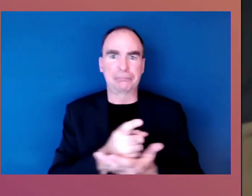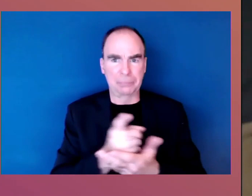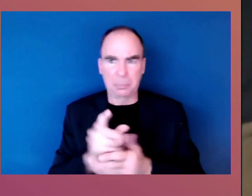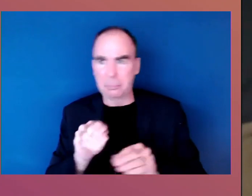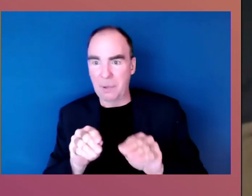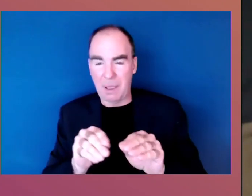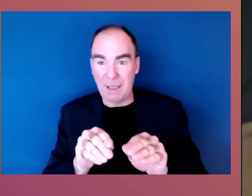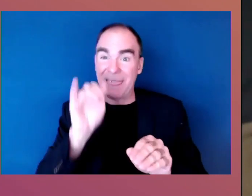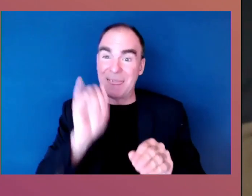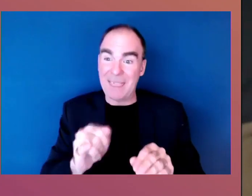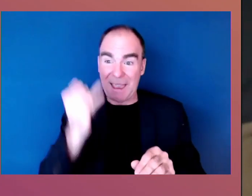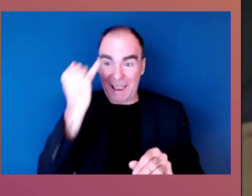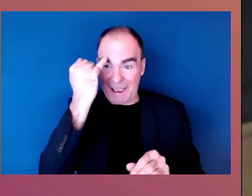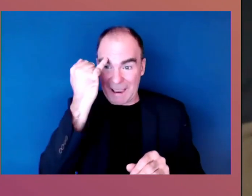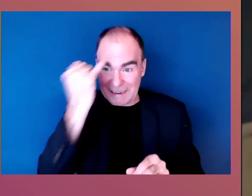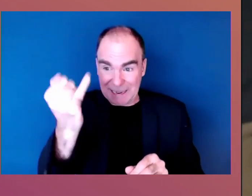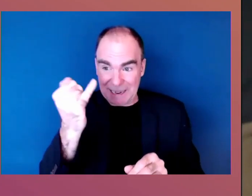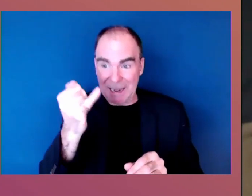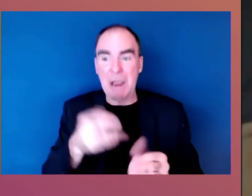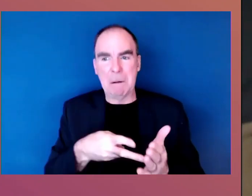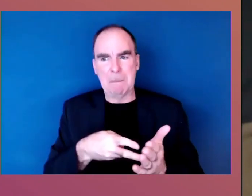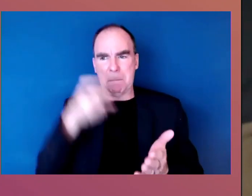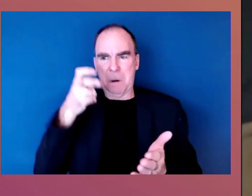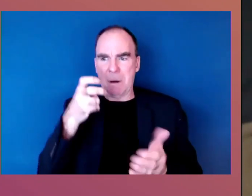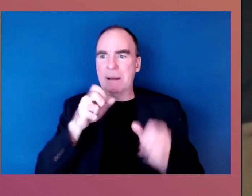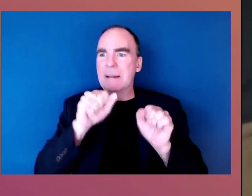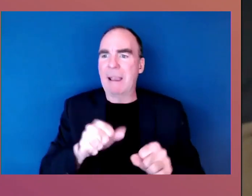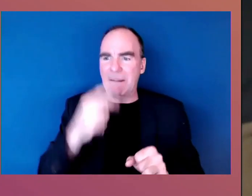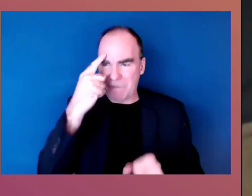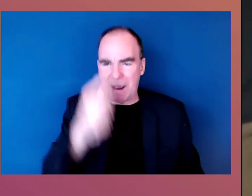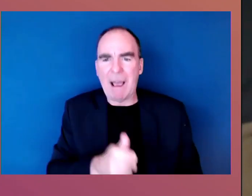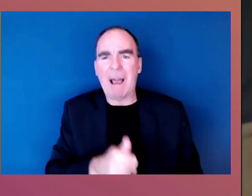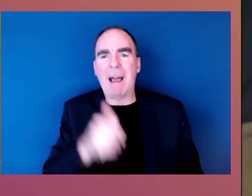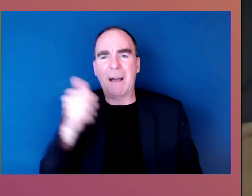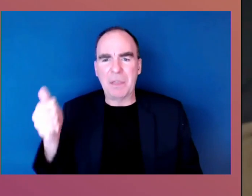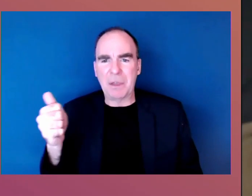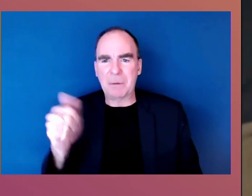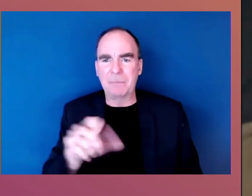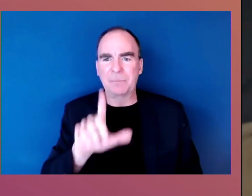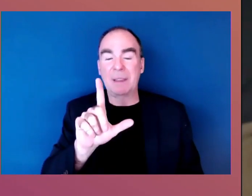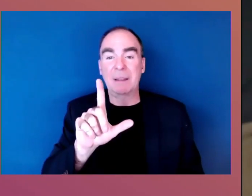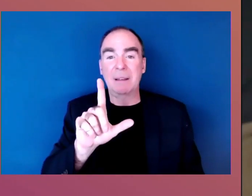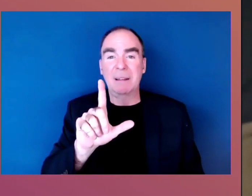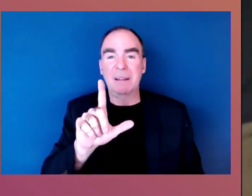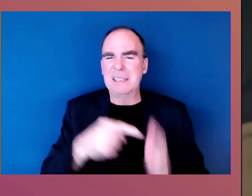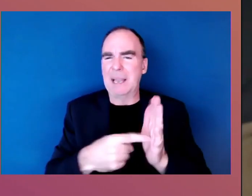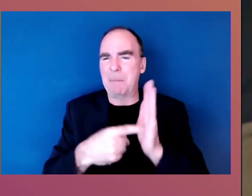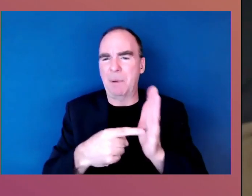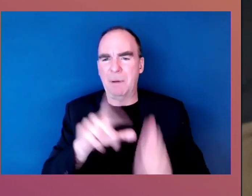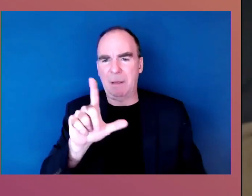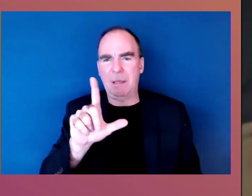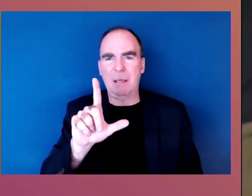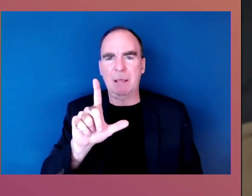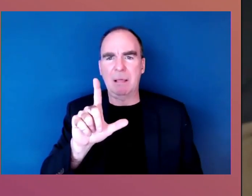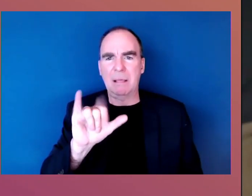factors. Line Chaser is a prototype smartphone app to navigate a blind person to the end of a line